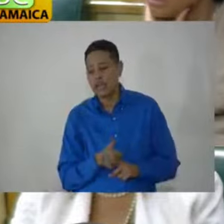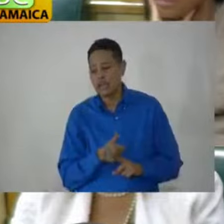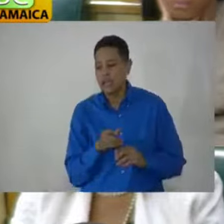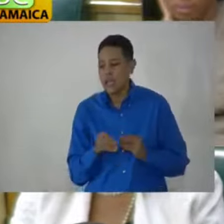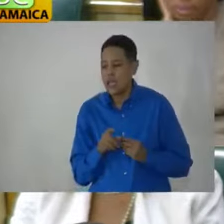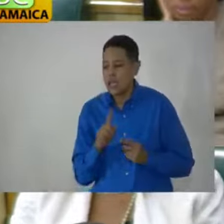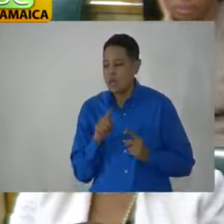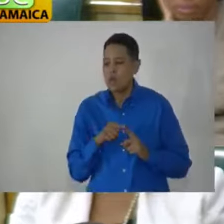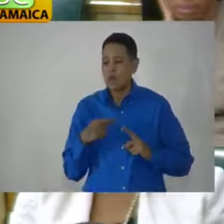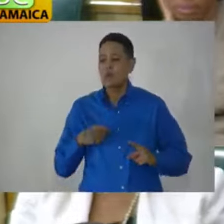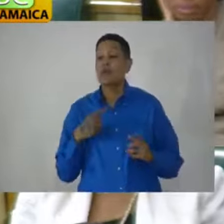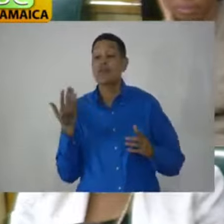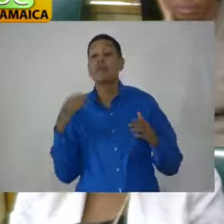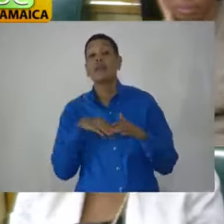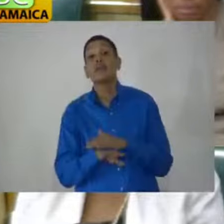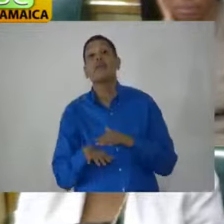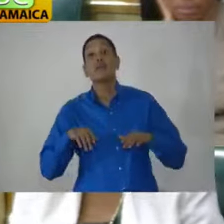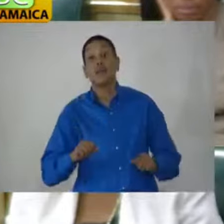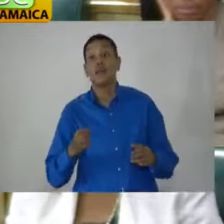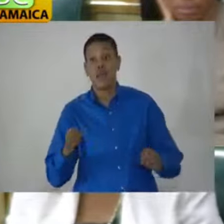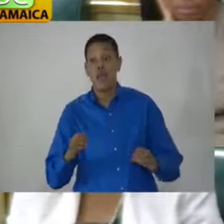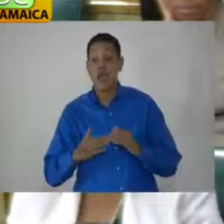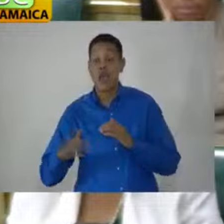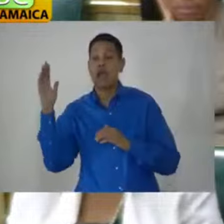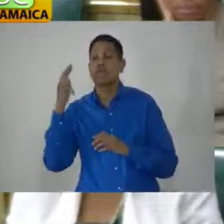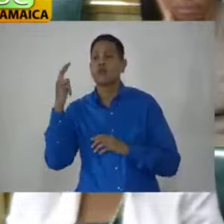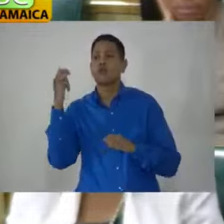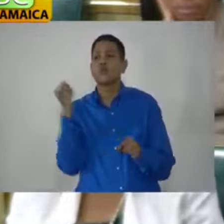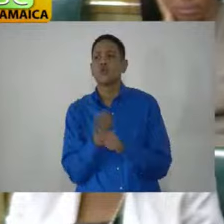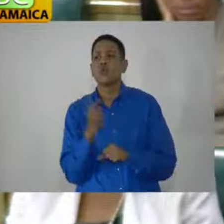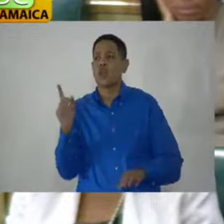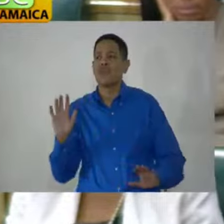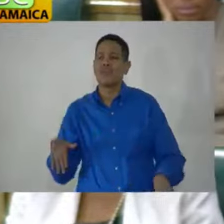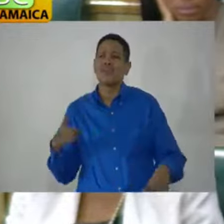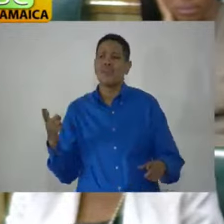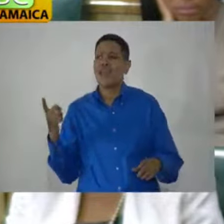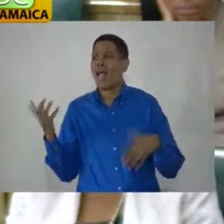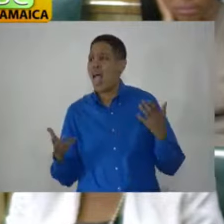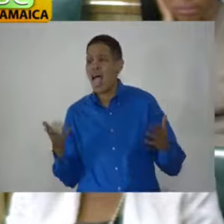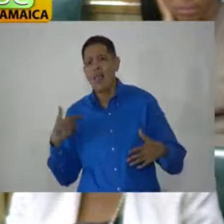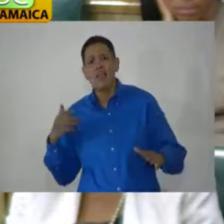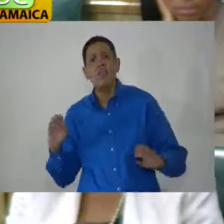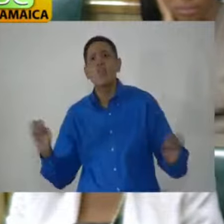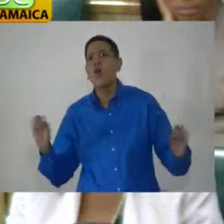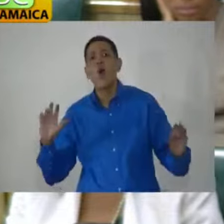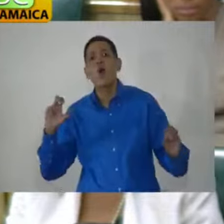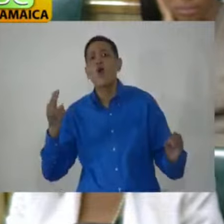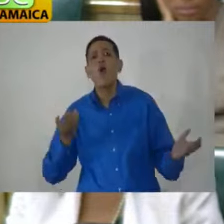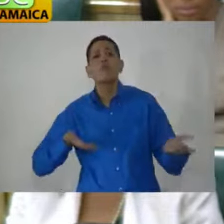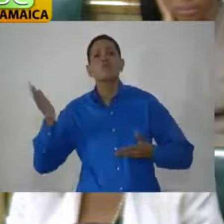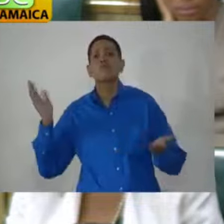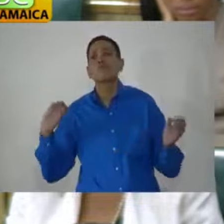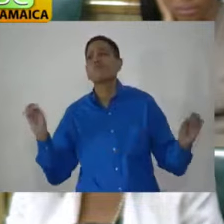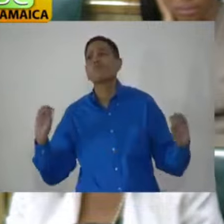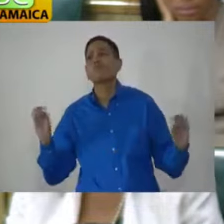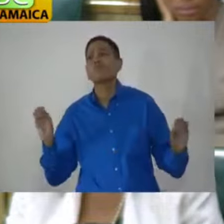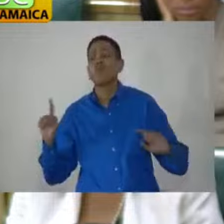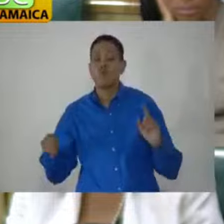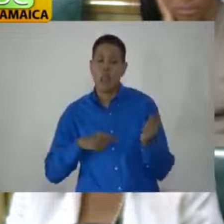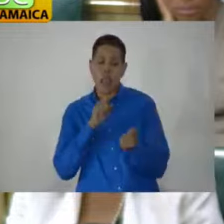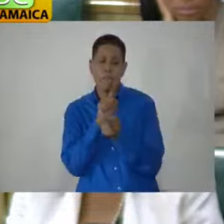So when we had come back after the 2 year that we did not have conch fisheries, when I met